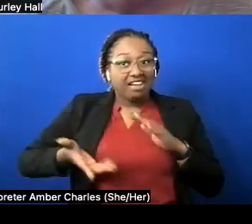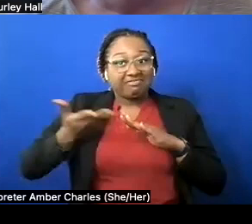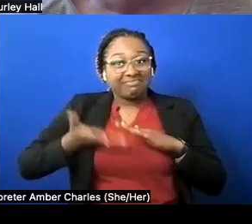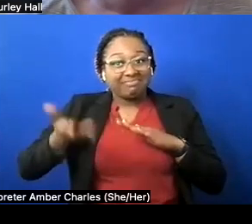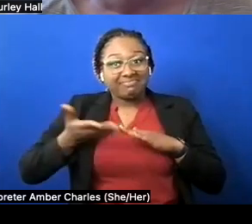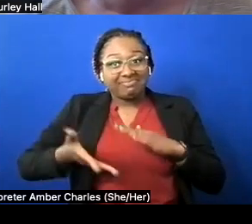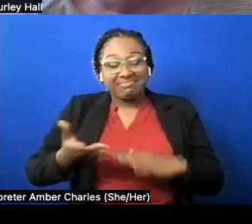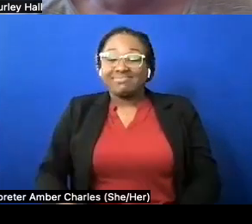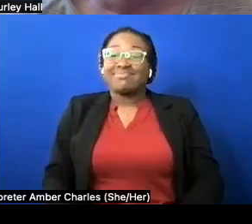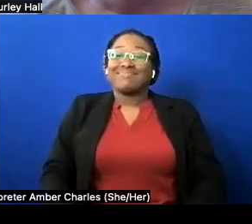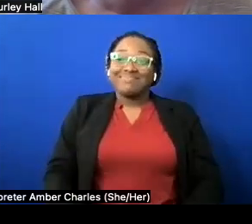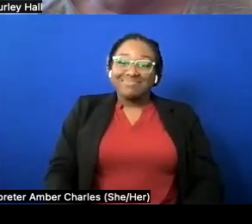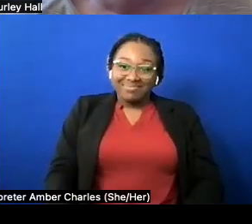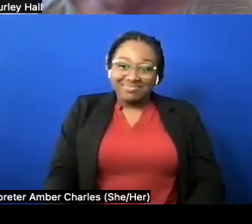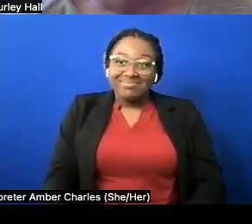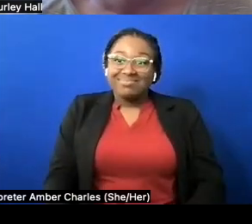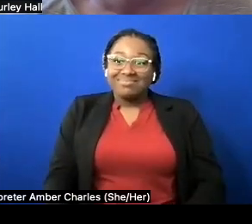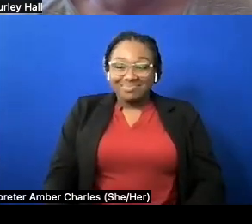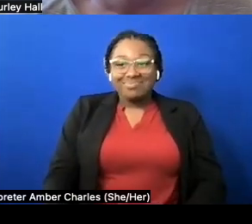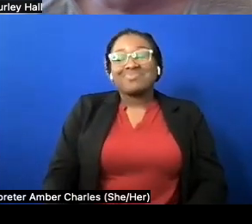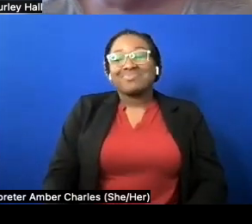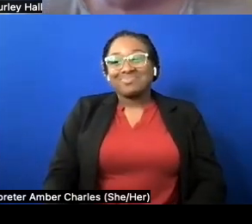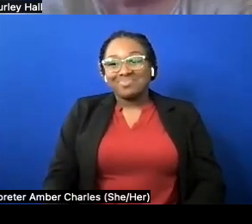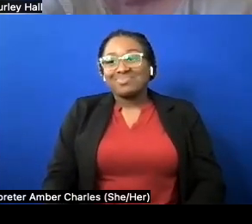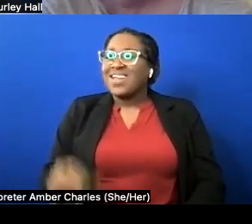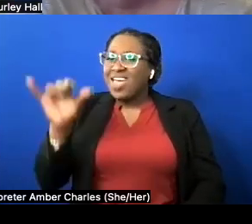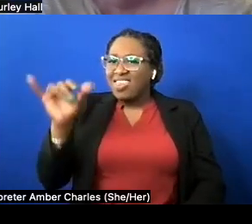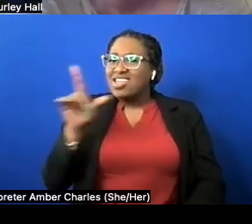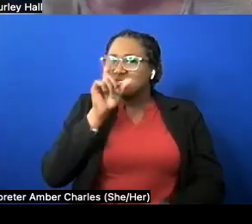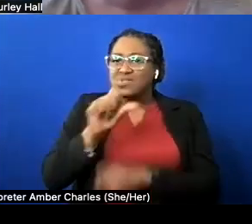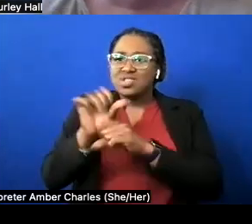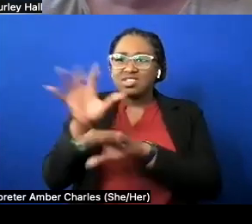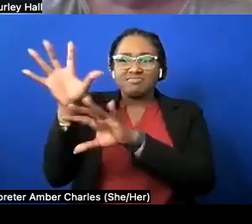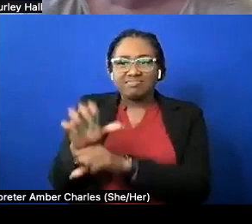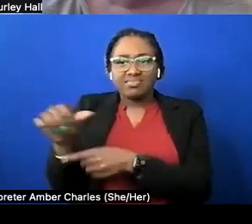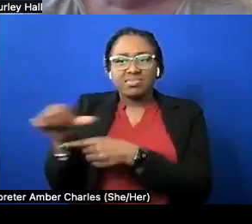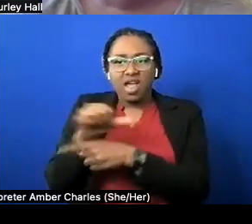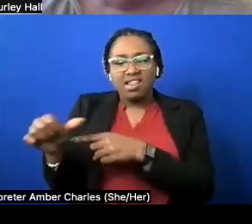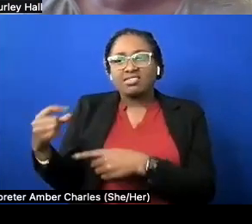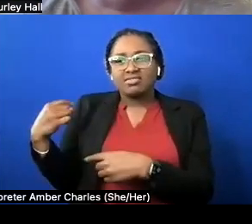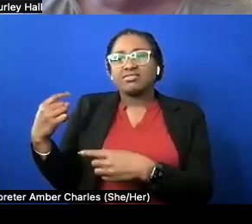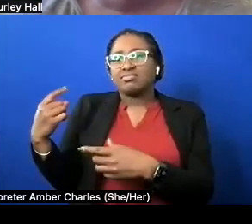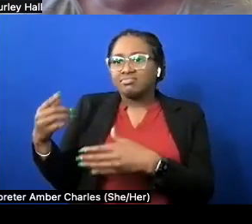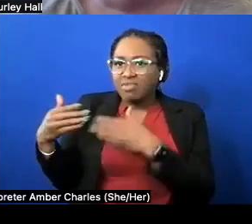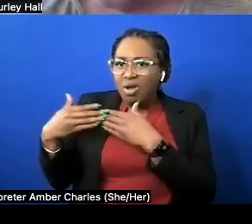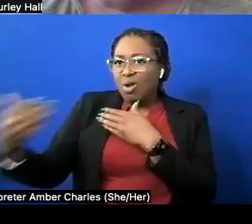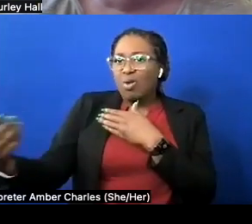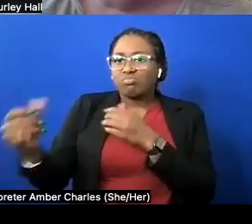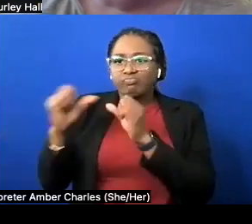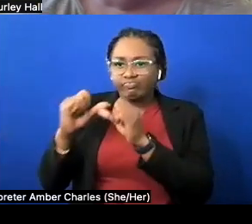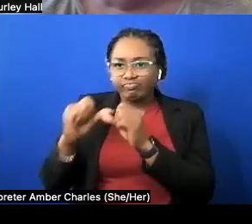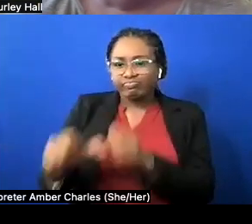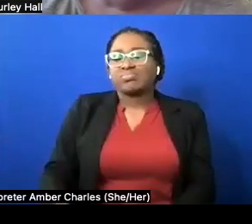And a practice, right? A practice, an ongoing